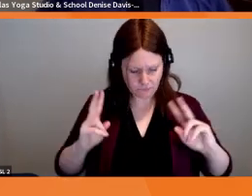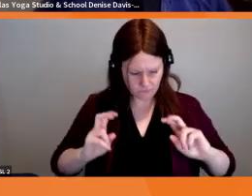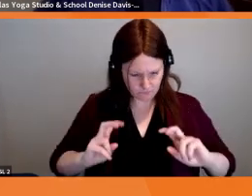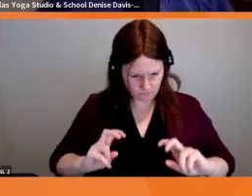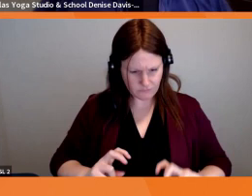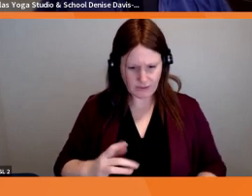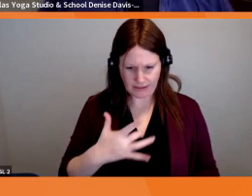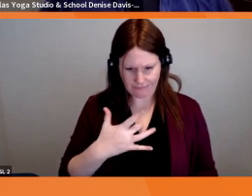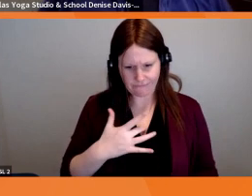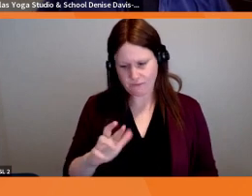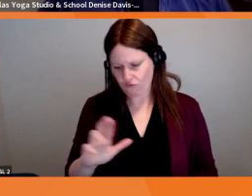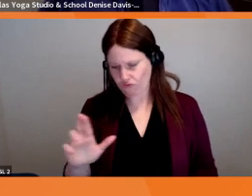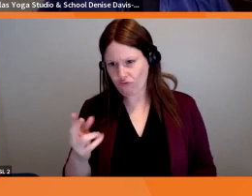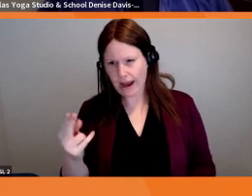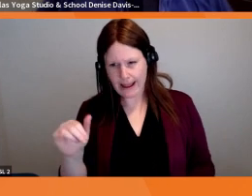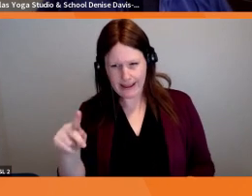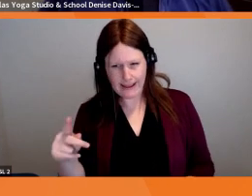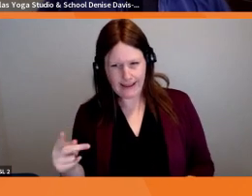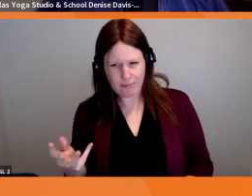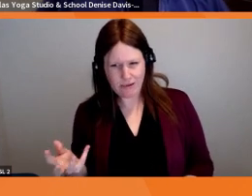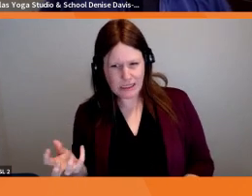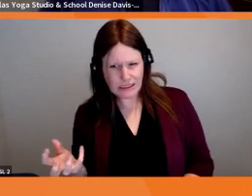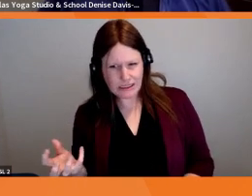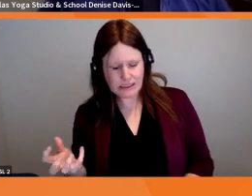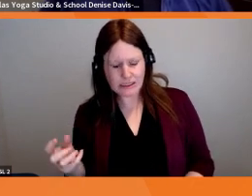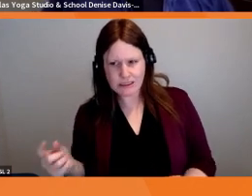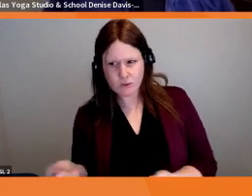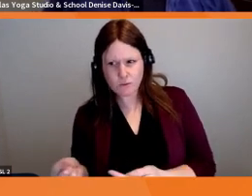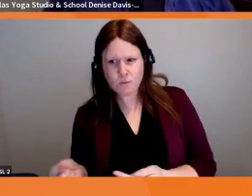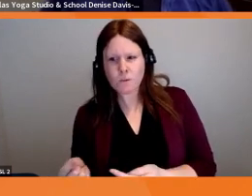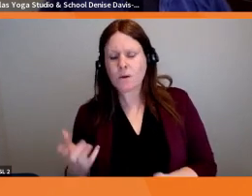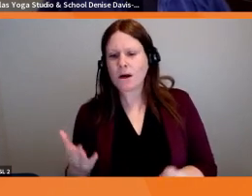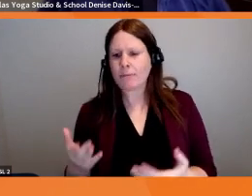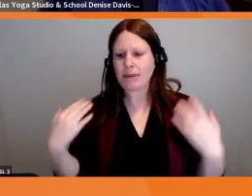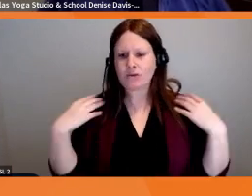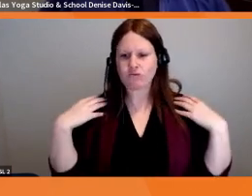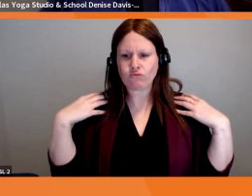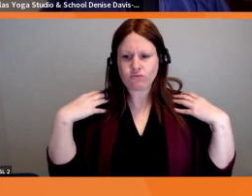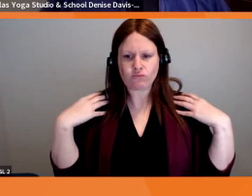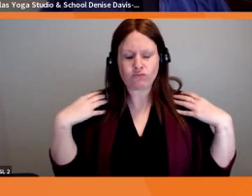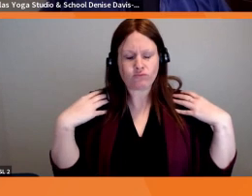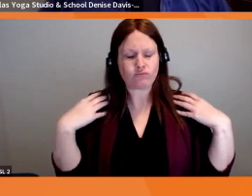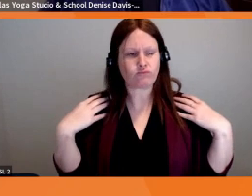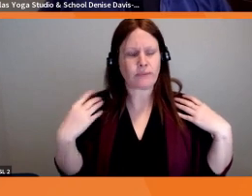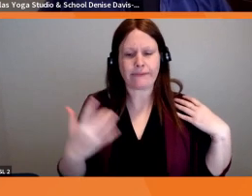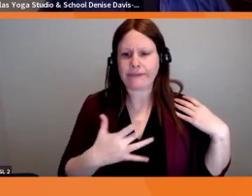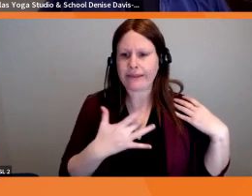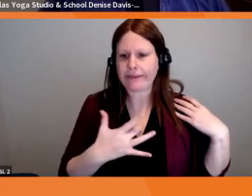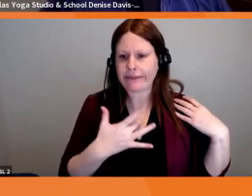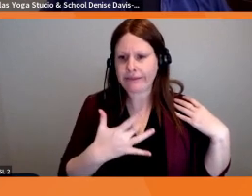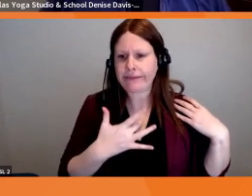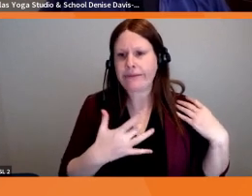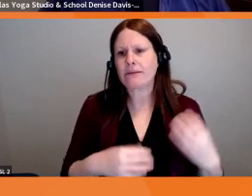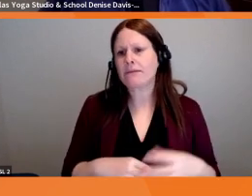my right hip. You can feel, maybe you can feel your shoulders. Maybe you can feel a